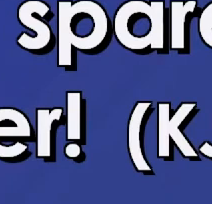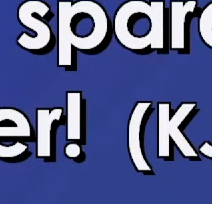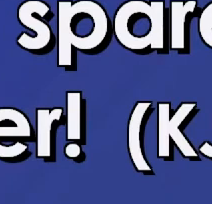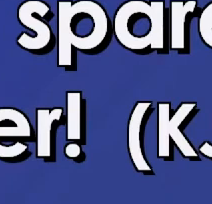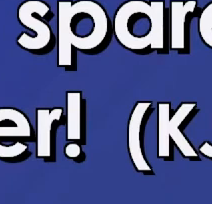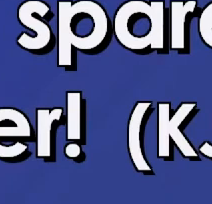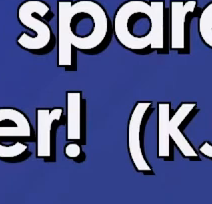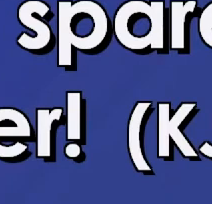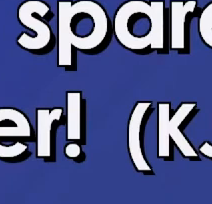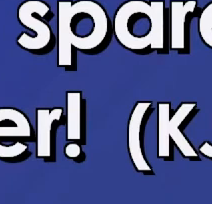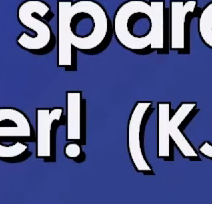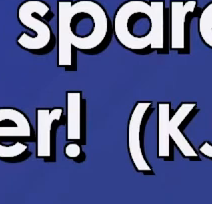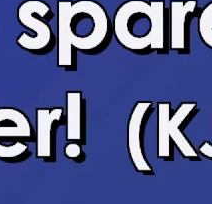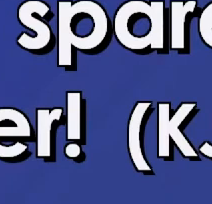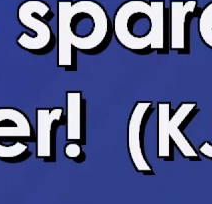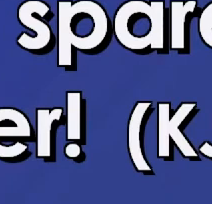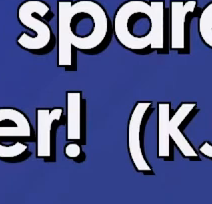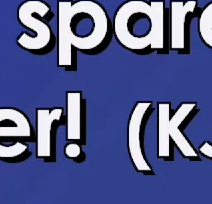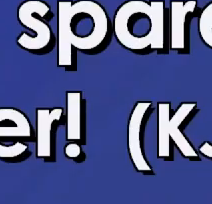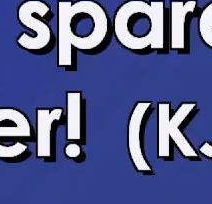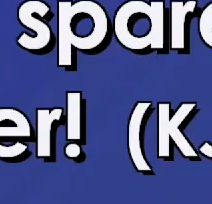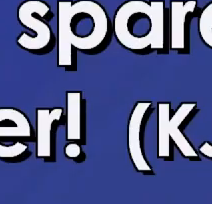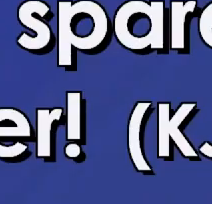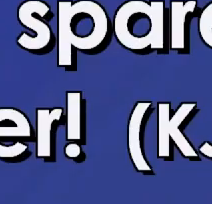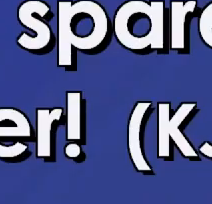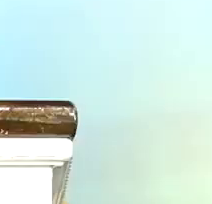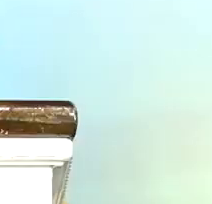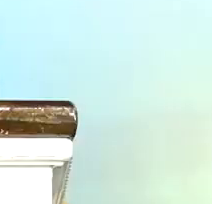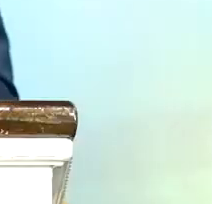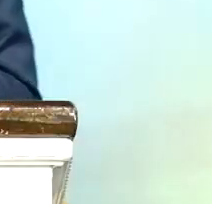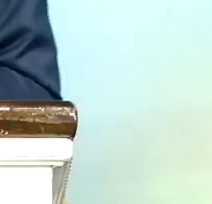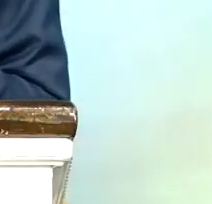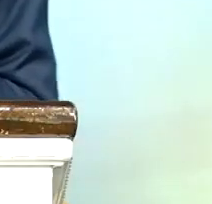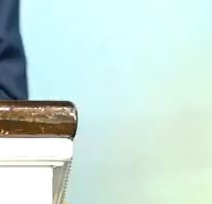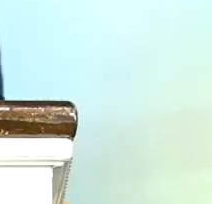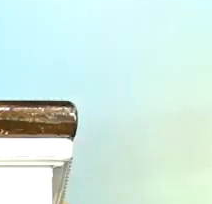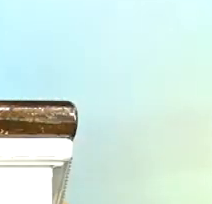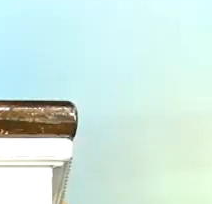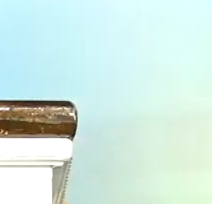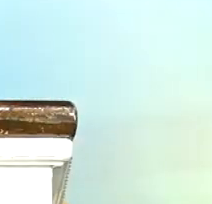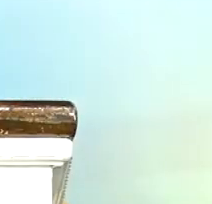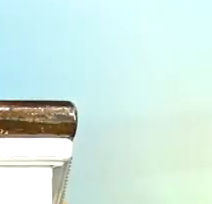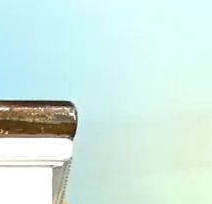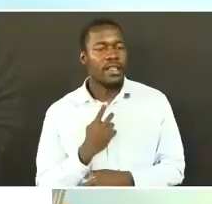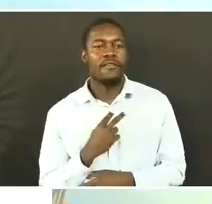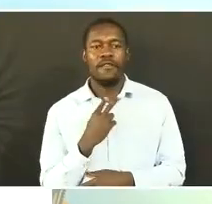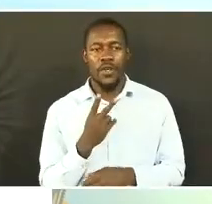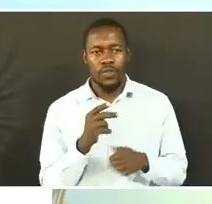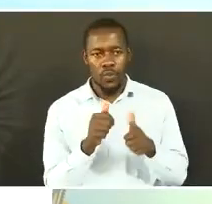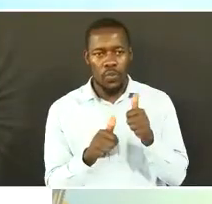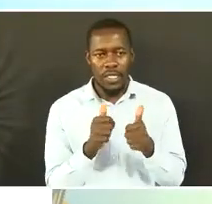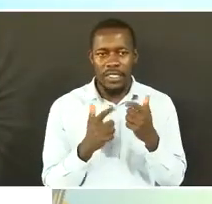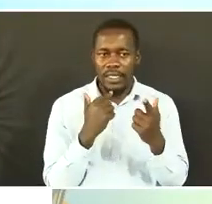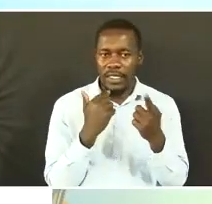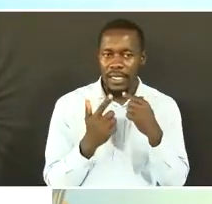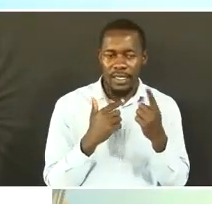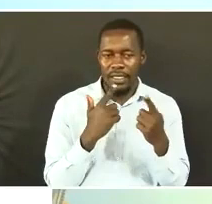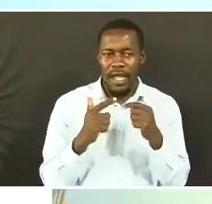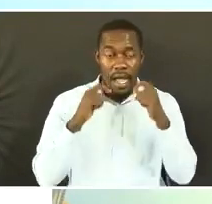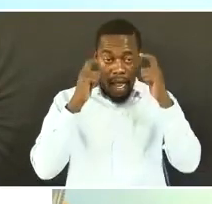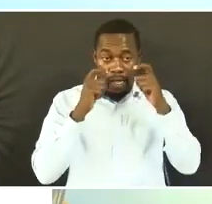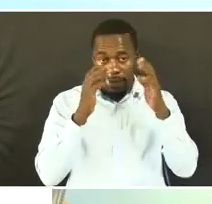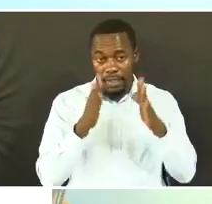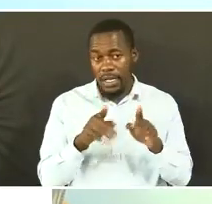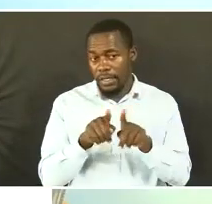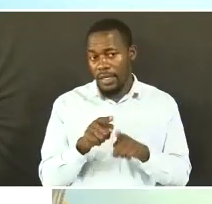him. Amazing grace, how sweet the sound that saved a wretch like me. I